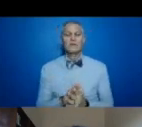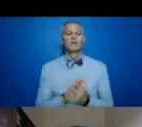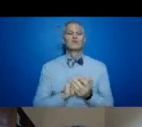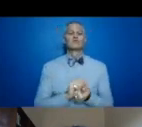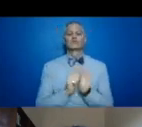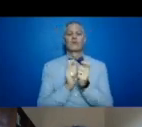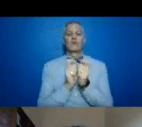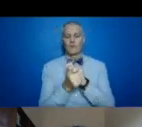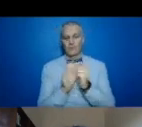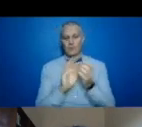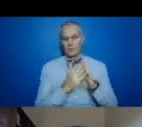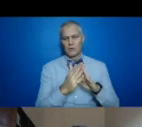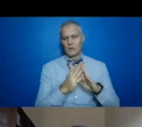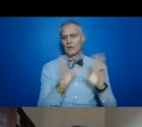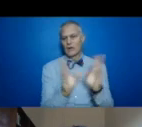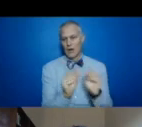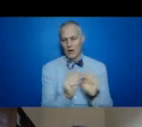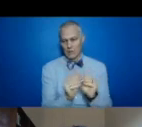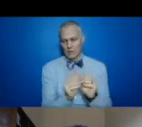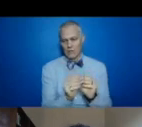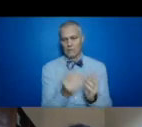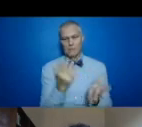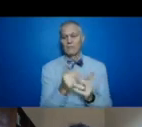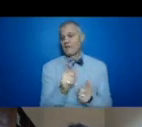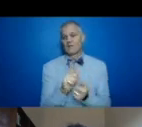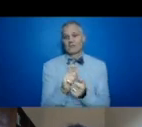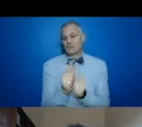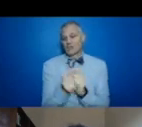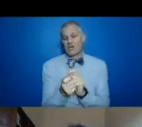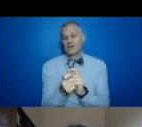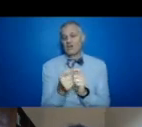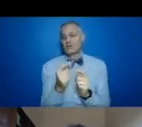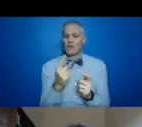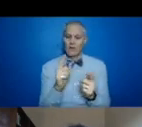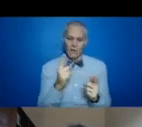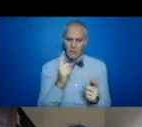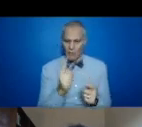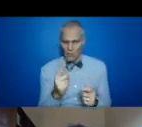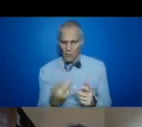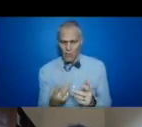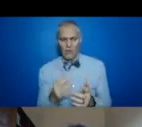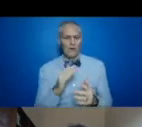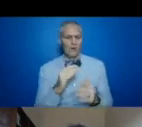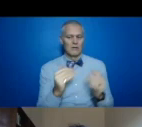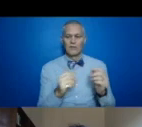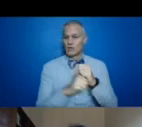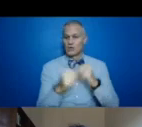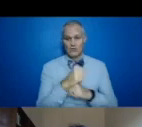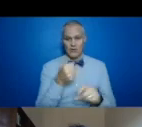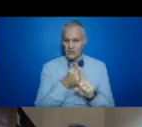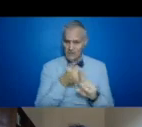allows for the possibility that we have to change the order of things, that the structure itself might be the source of the